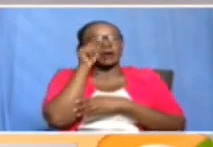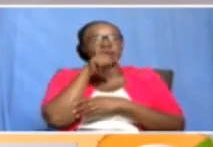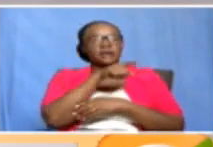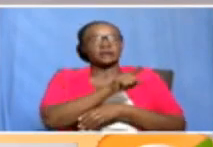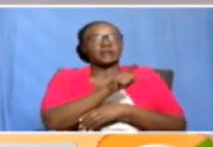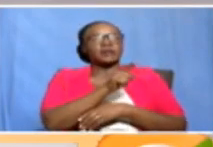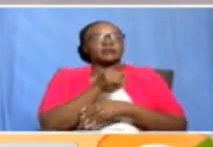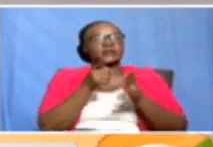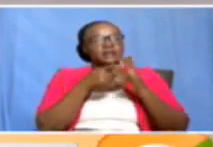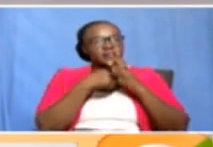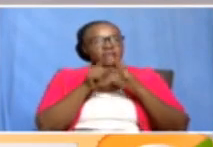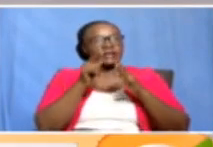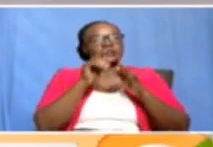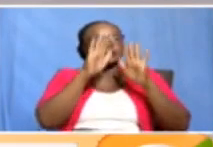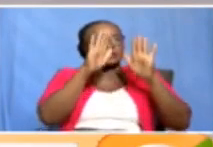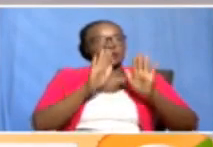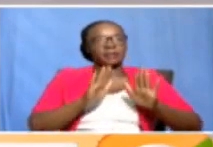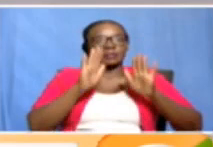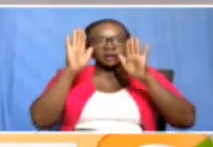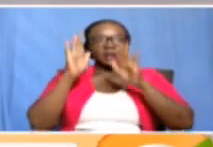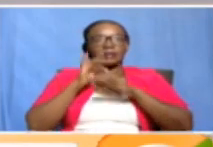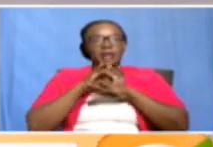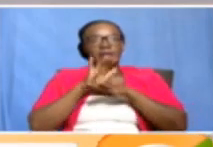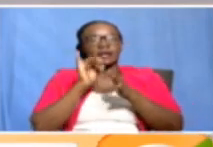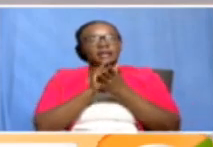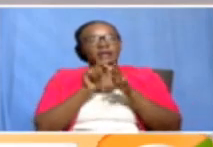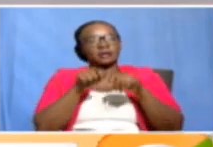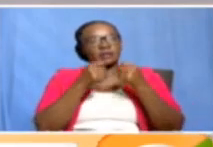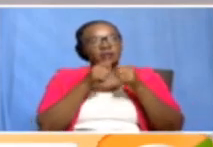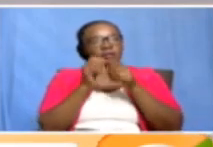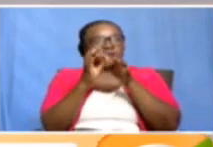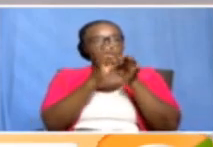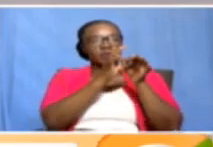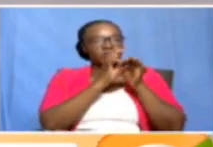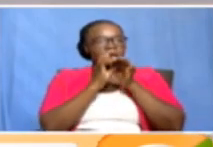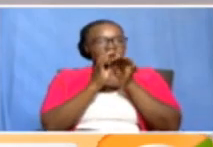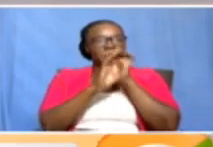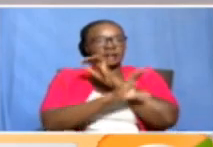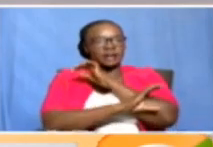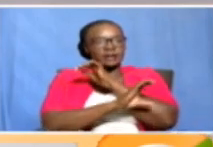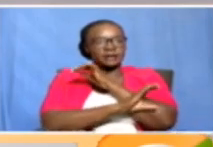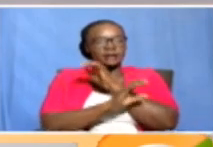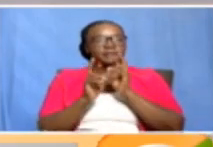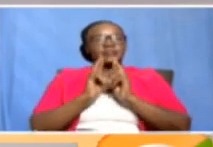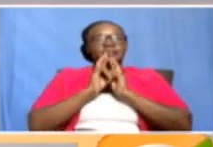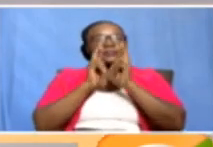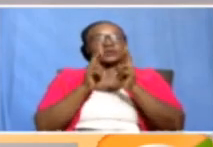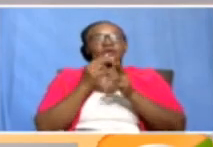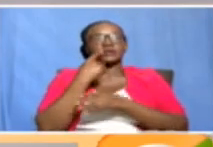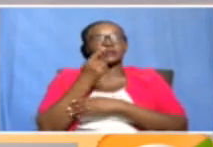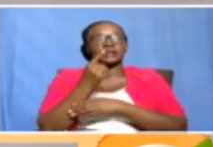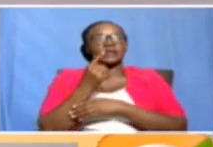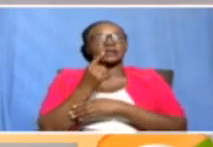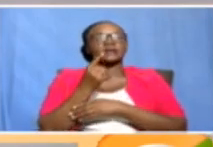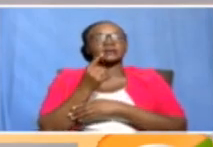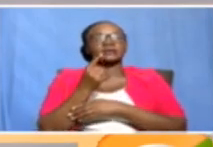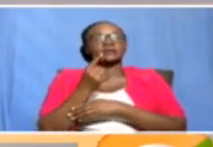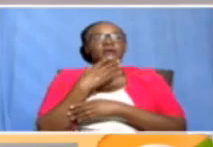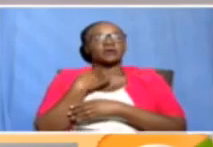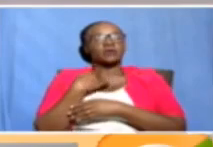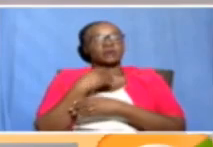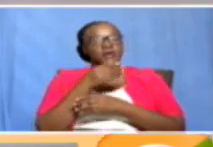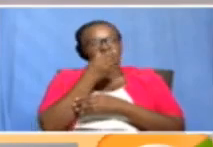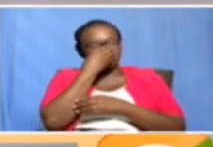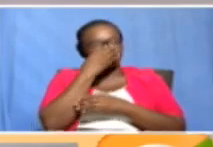succession campaign that undermines unity in the country. And as Stephen Latour reports, ODM wants Ruto to stop his attacks on